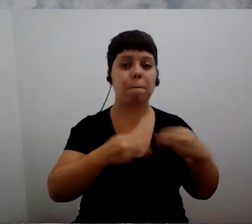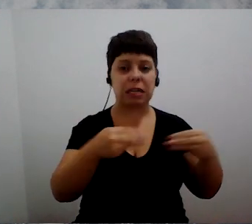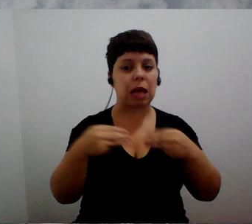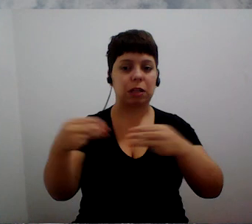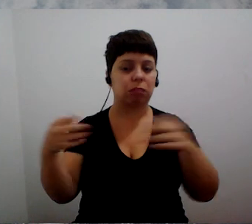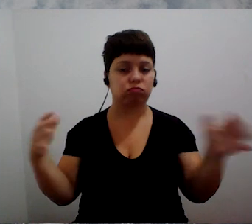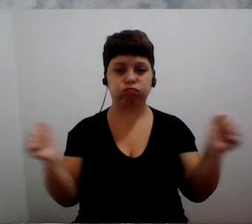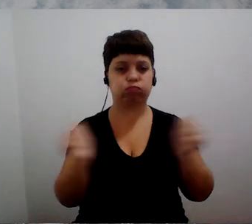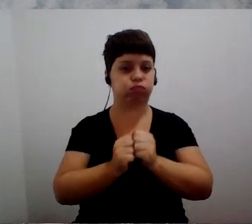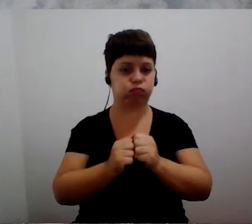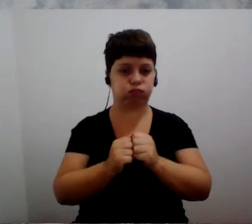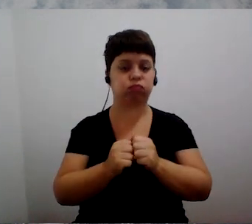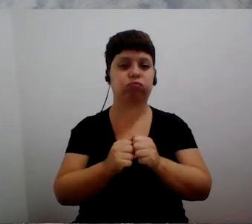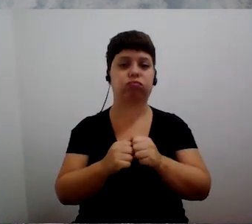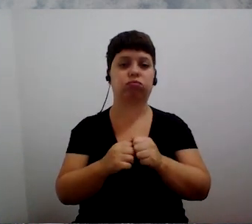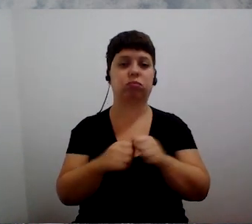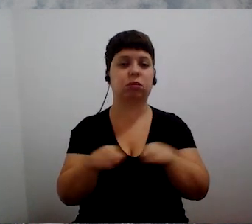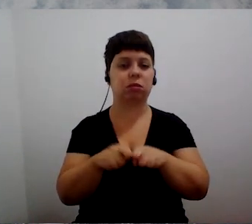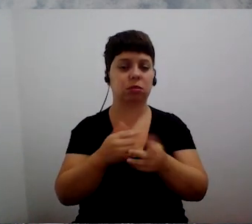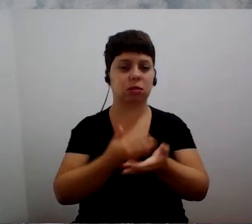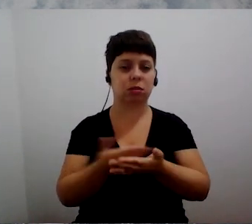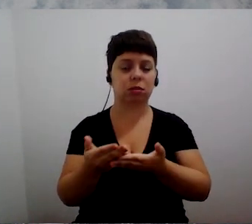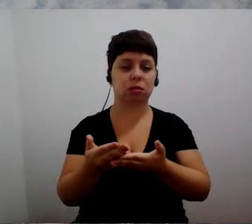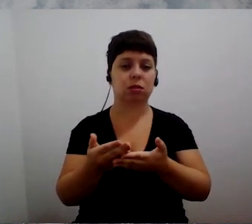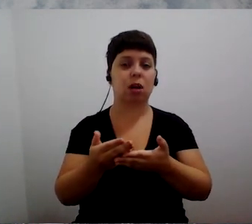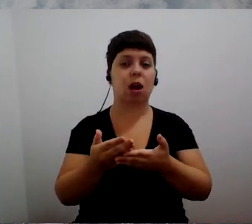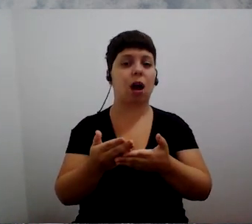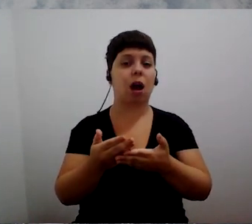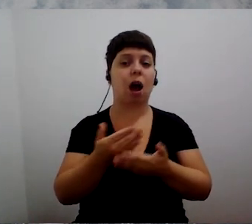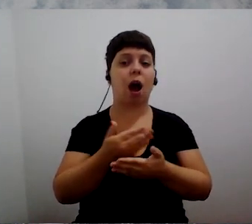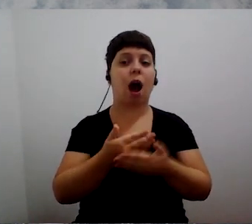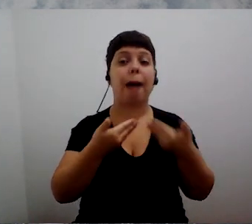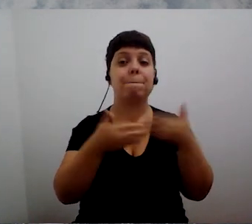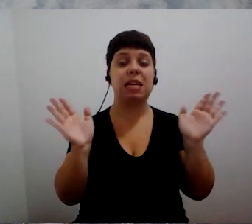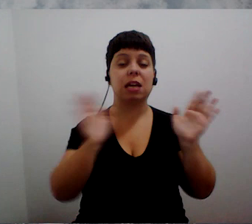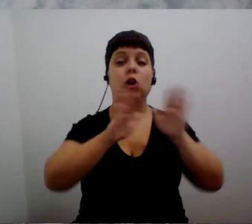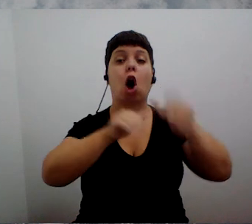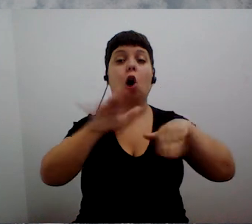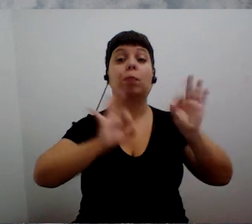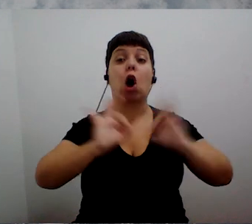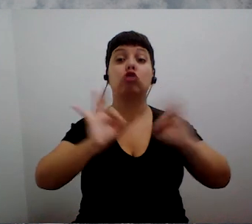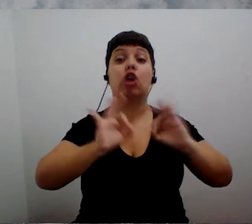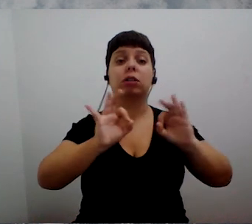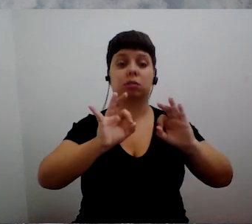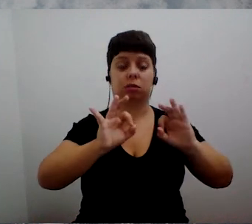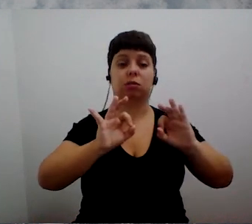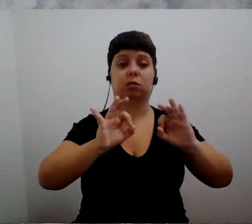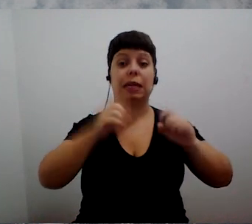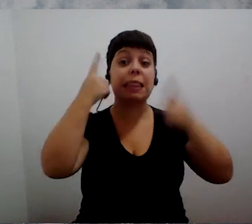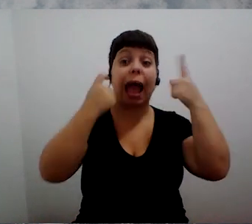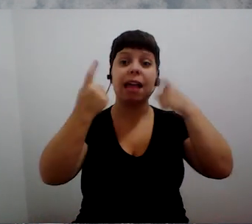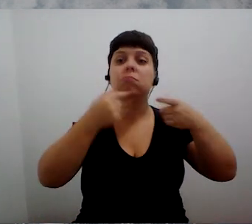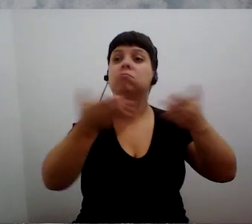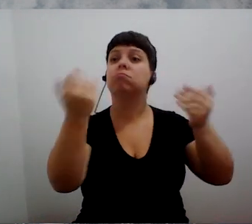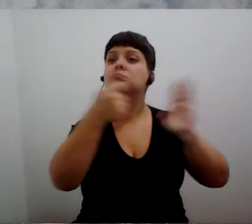are working together with all the ministries in the issue, and we're gonna launch a public call for